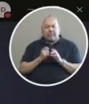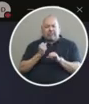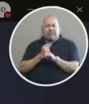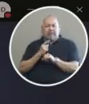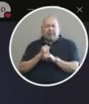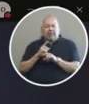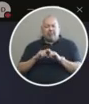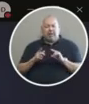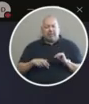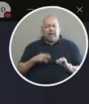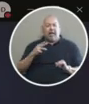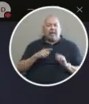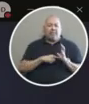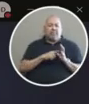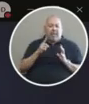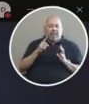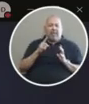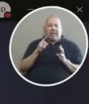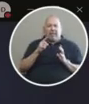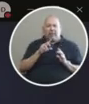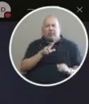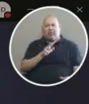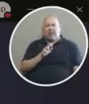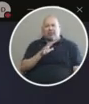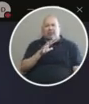year, but the highest paid